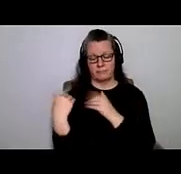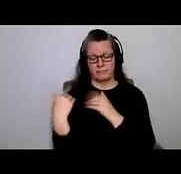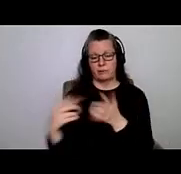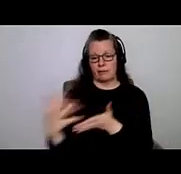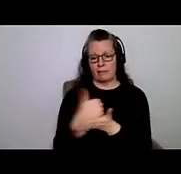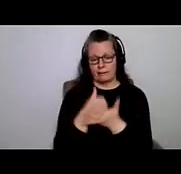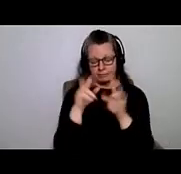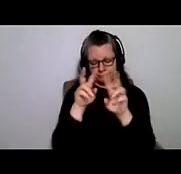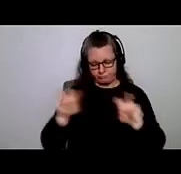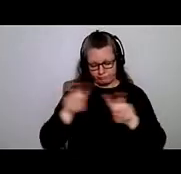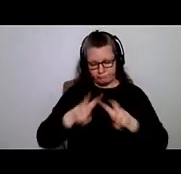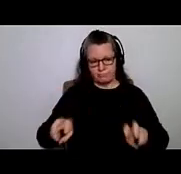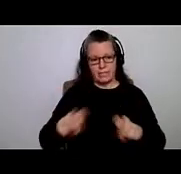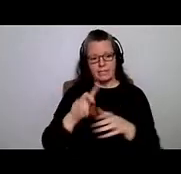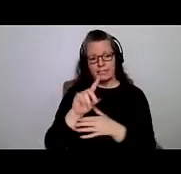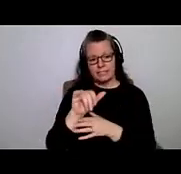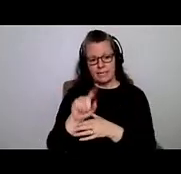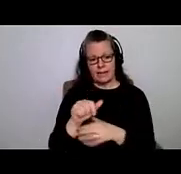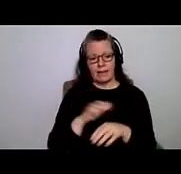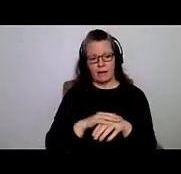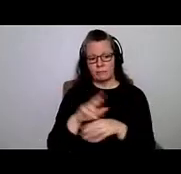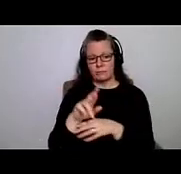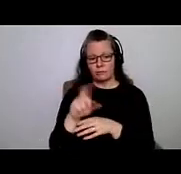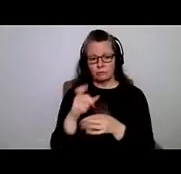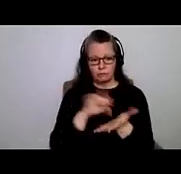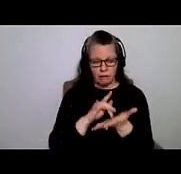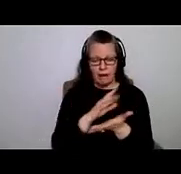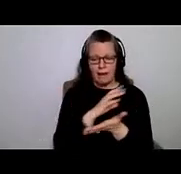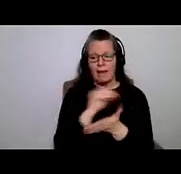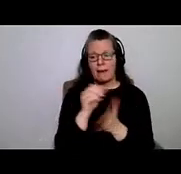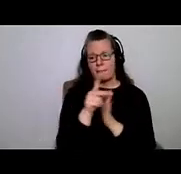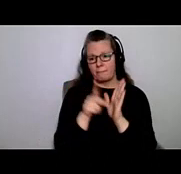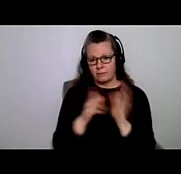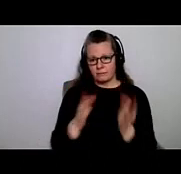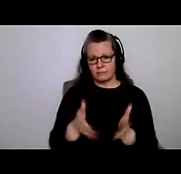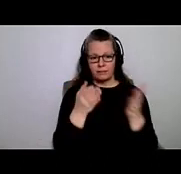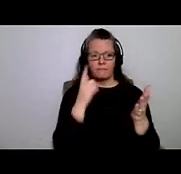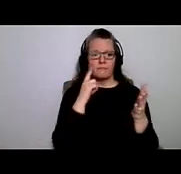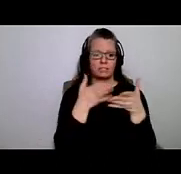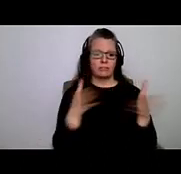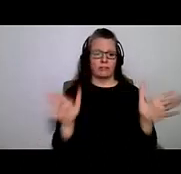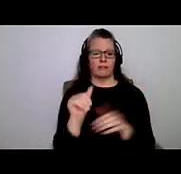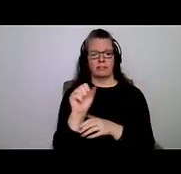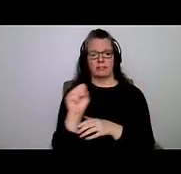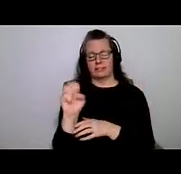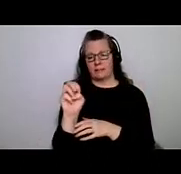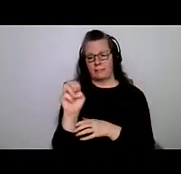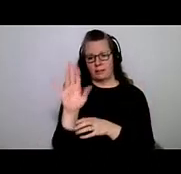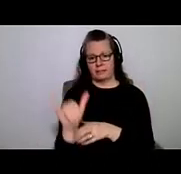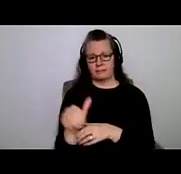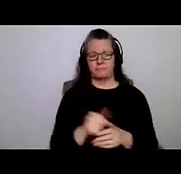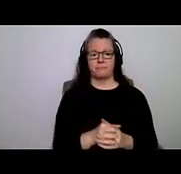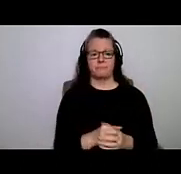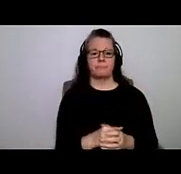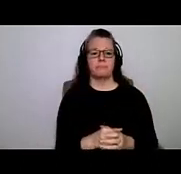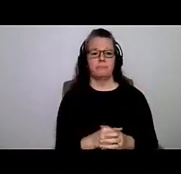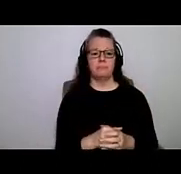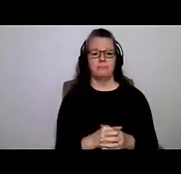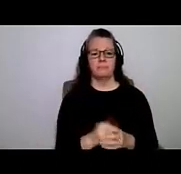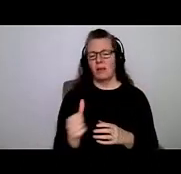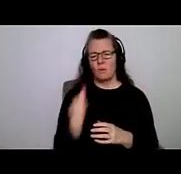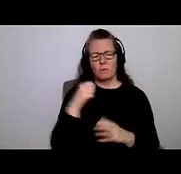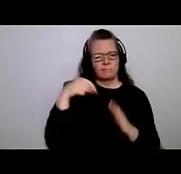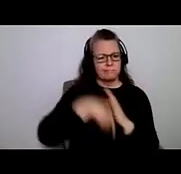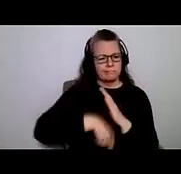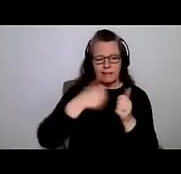prescription drugs, as well as make policy recommendations to the General Assembly. Then, and I won't go into every